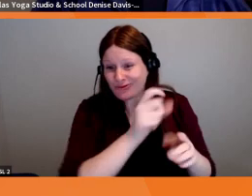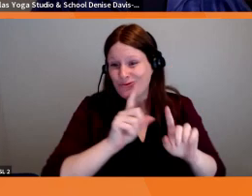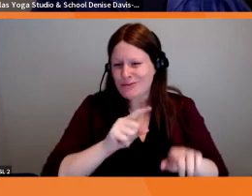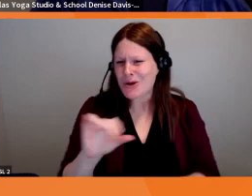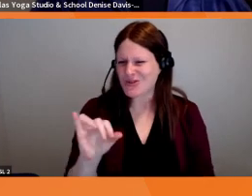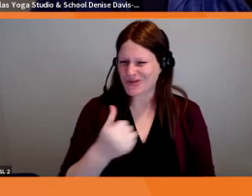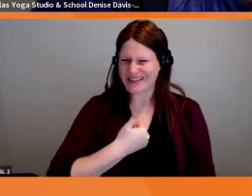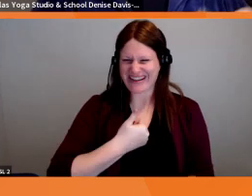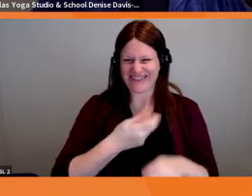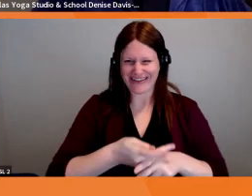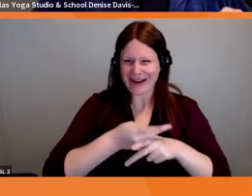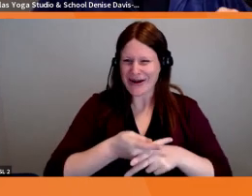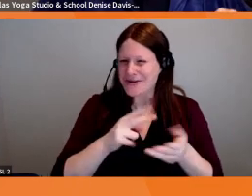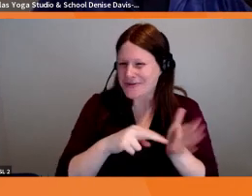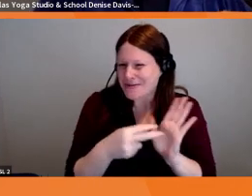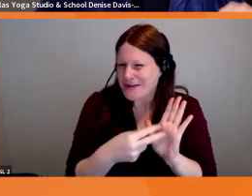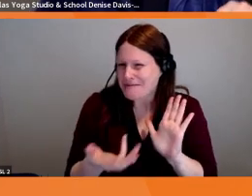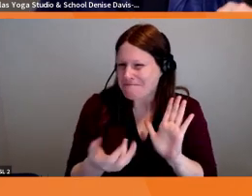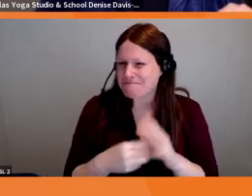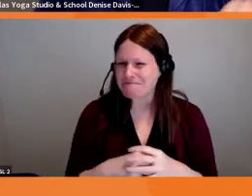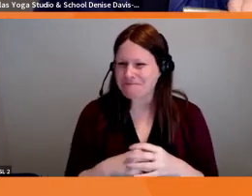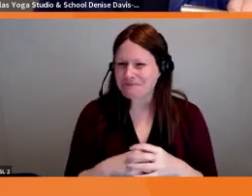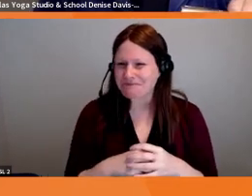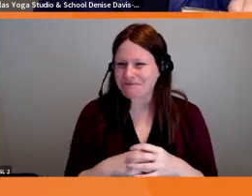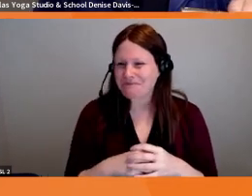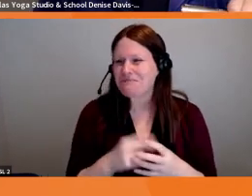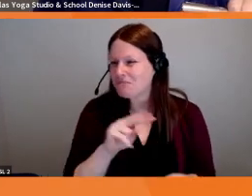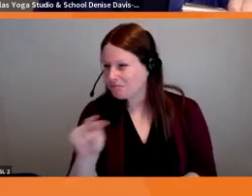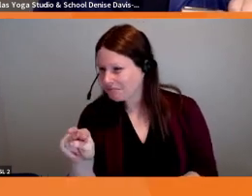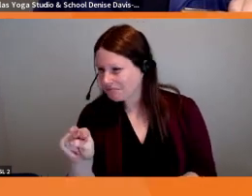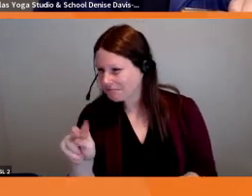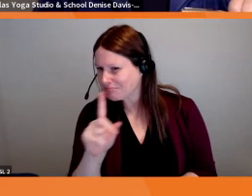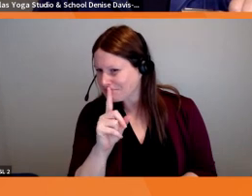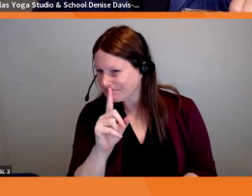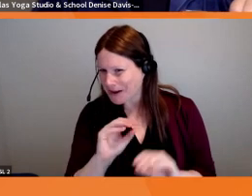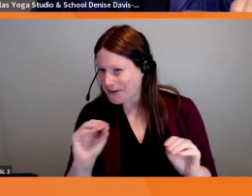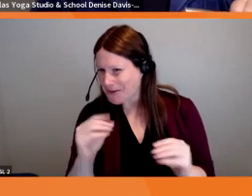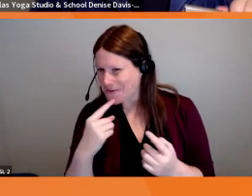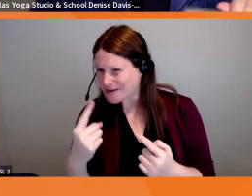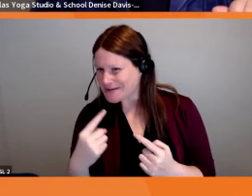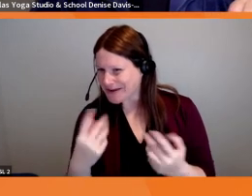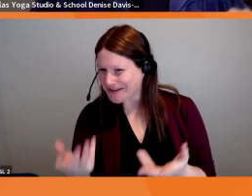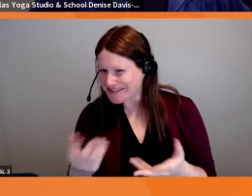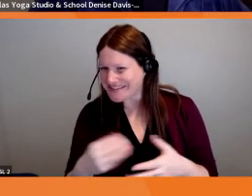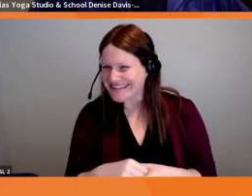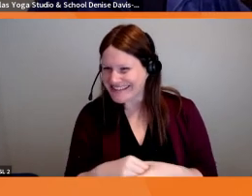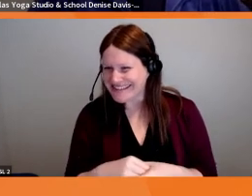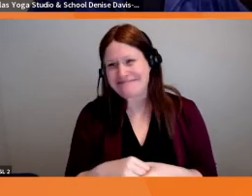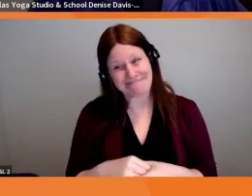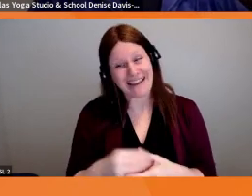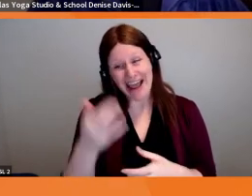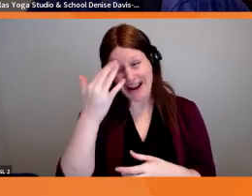is self-care, and what does it mean for you? I'm looking at the chat box. I'm not seeing anybody responding yet. You know, there's at least